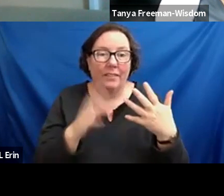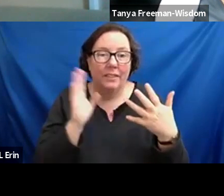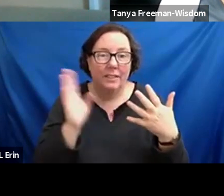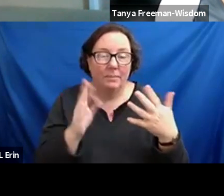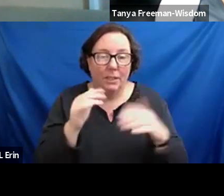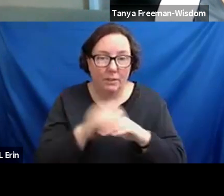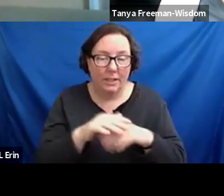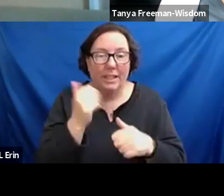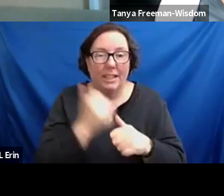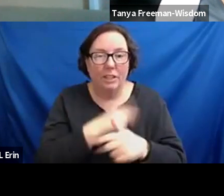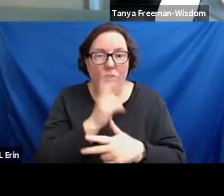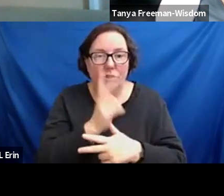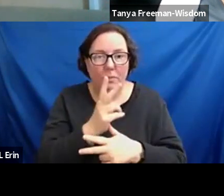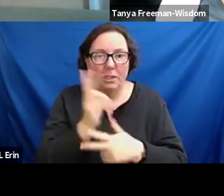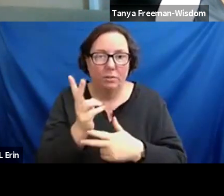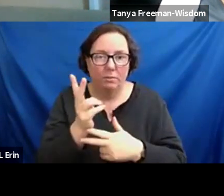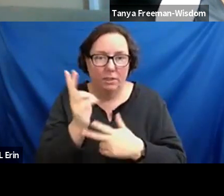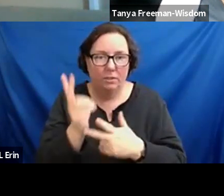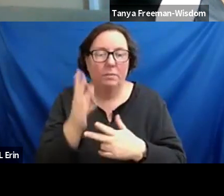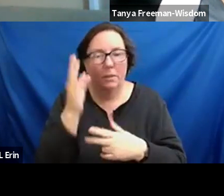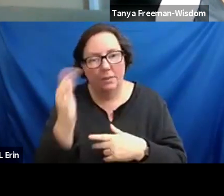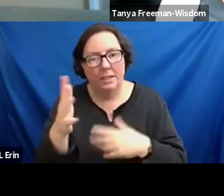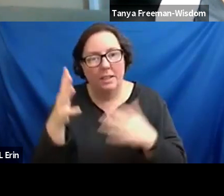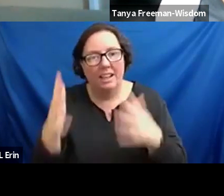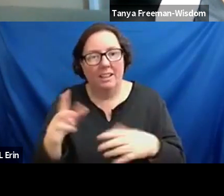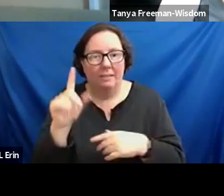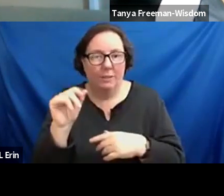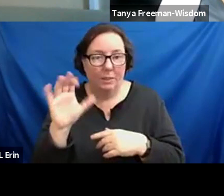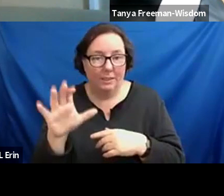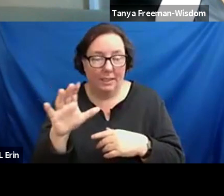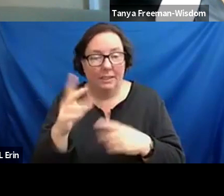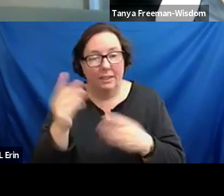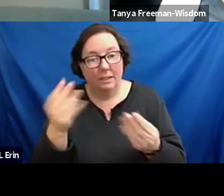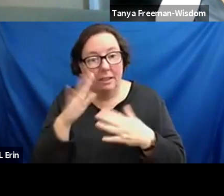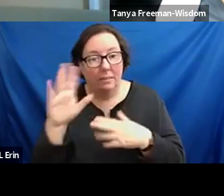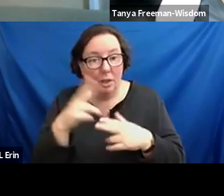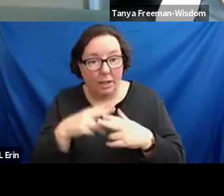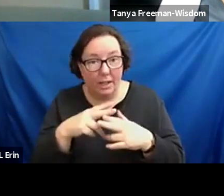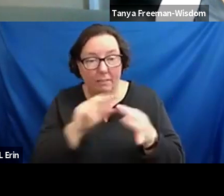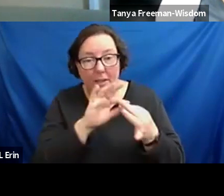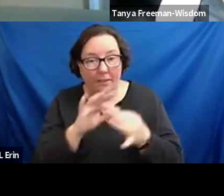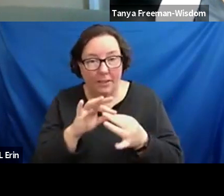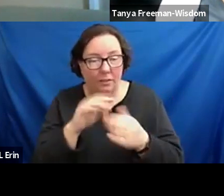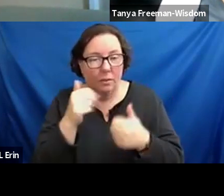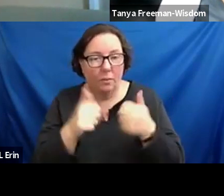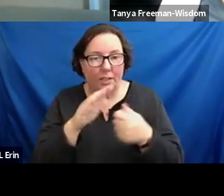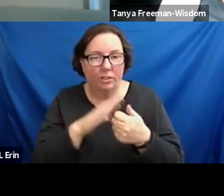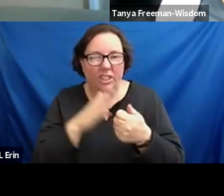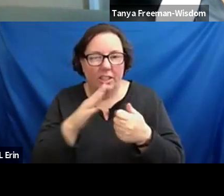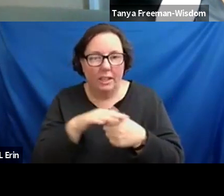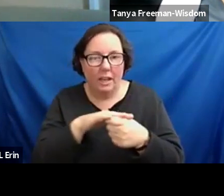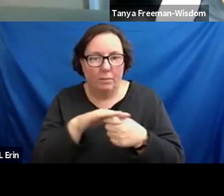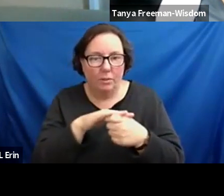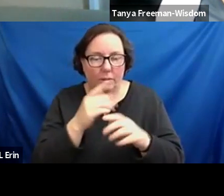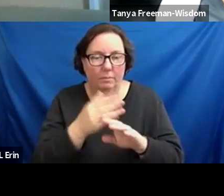will have 2 minutes per person. I will let you know when you have 20 seconds left. Please state your name, affiliation, and what neighborhood you are from before